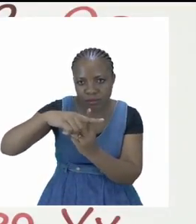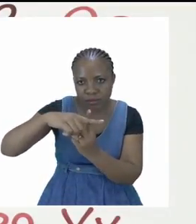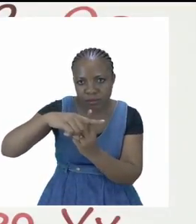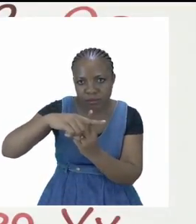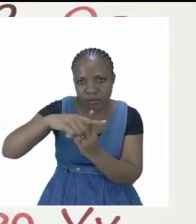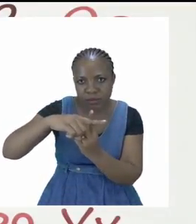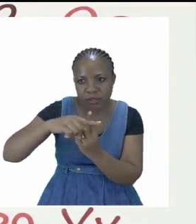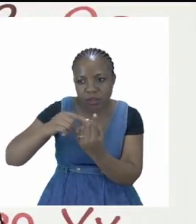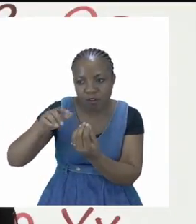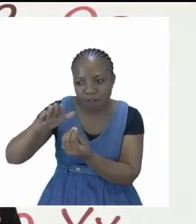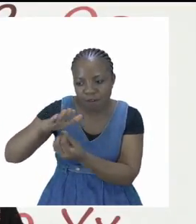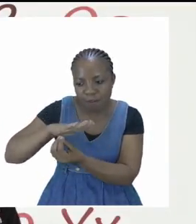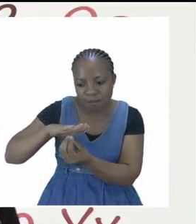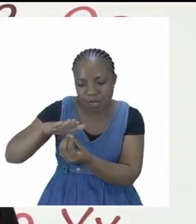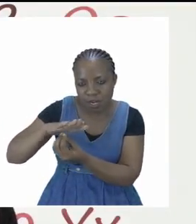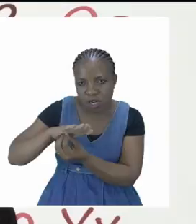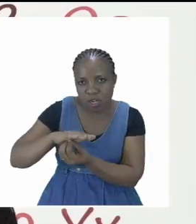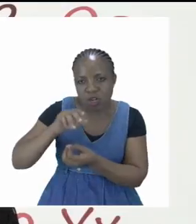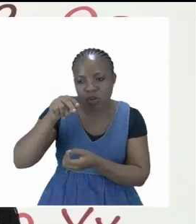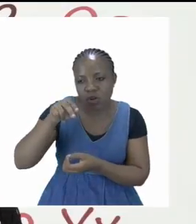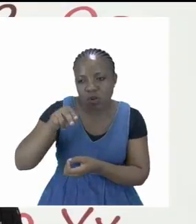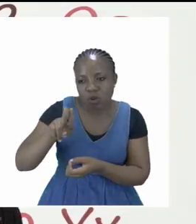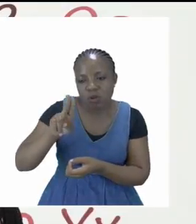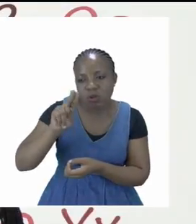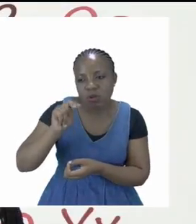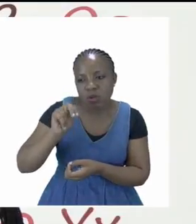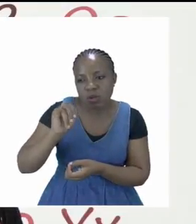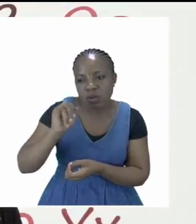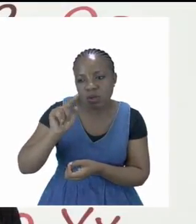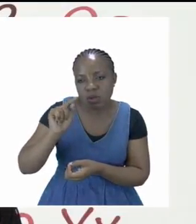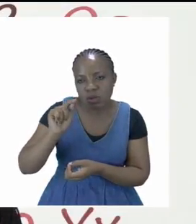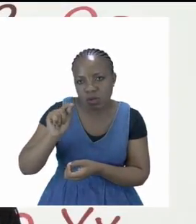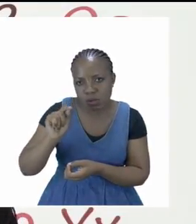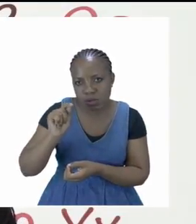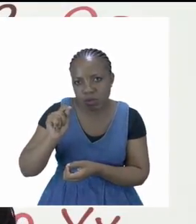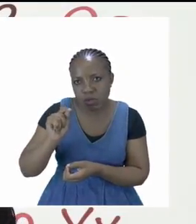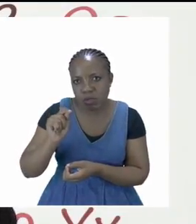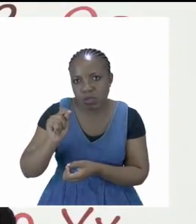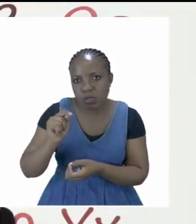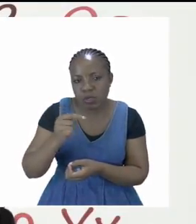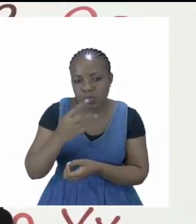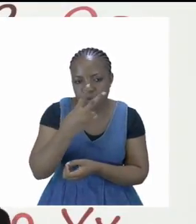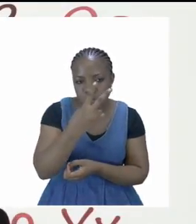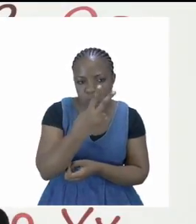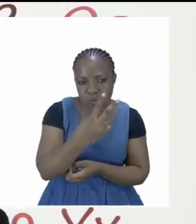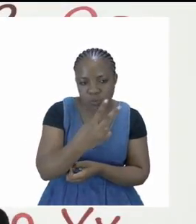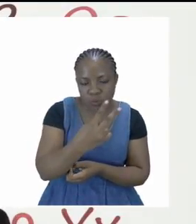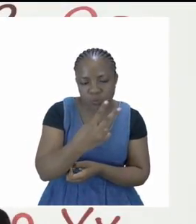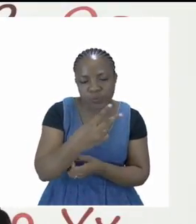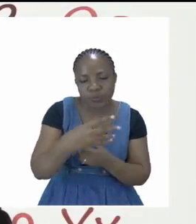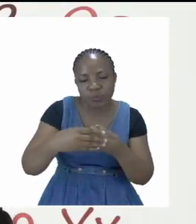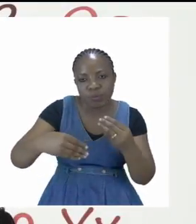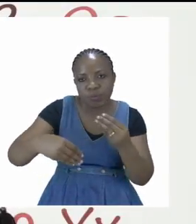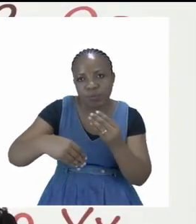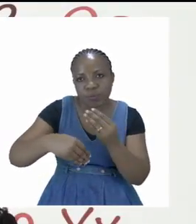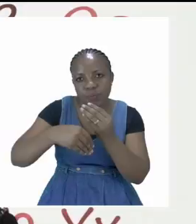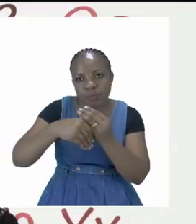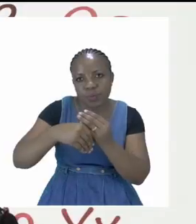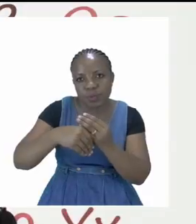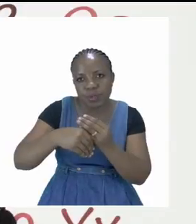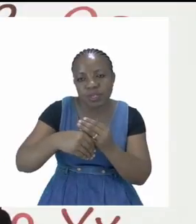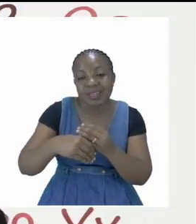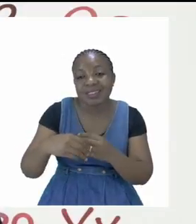because we are done with the family of tens. We now say 2 plus